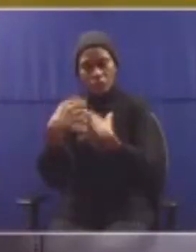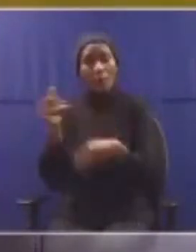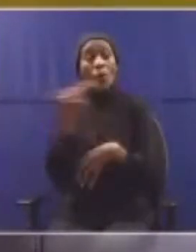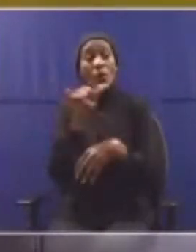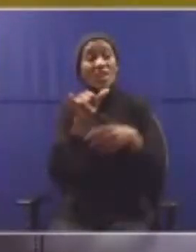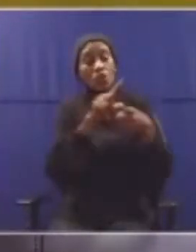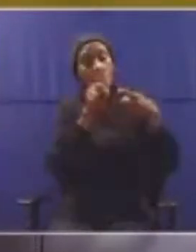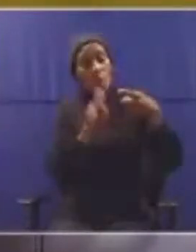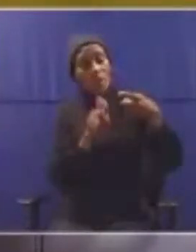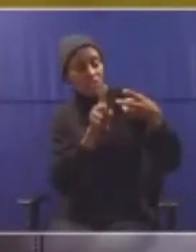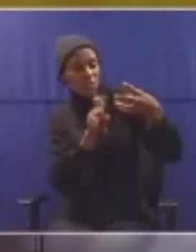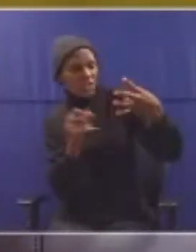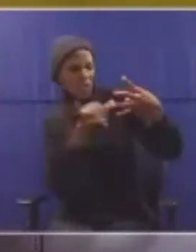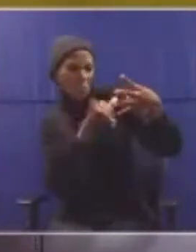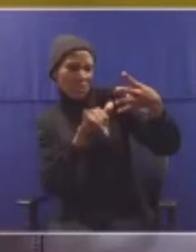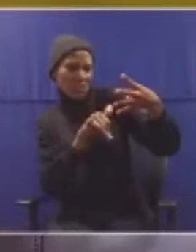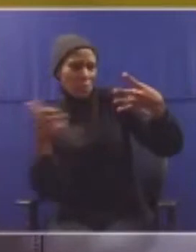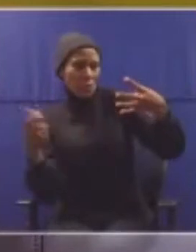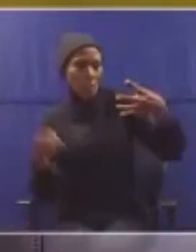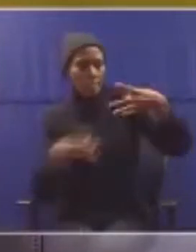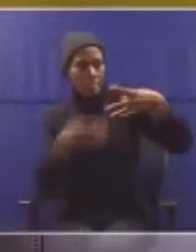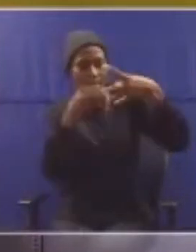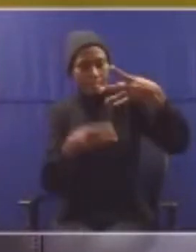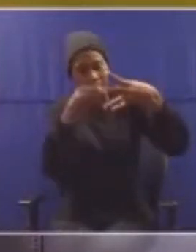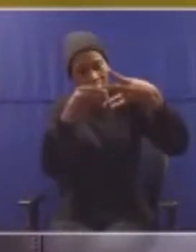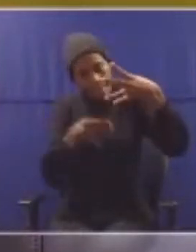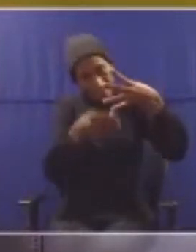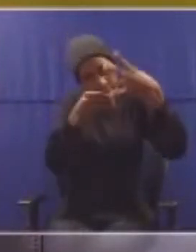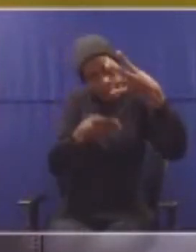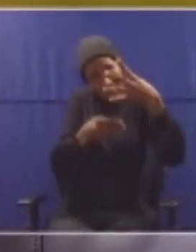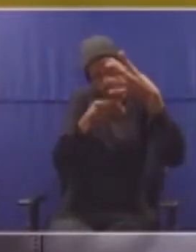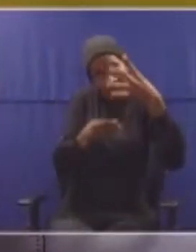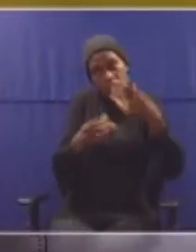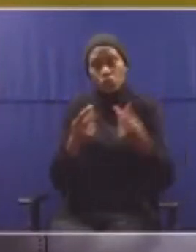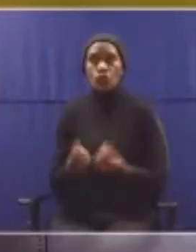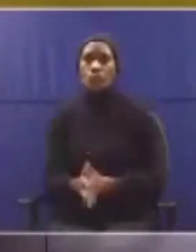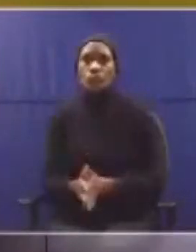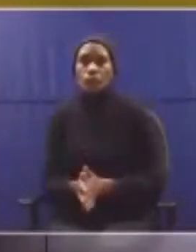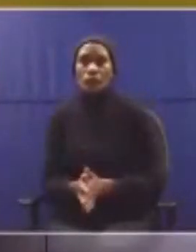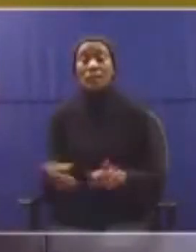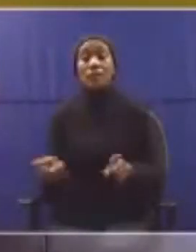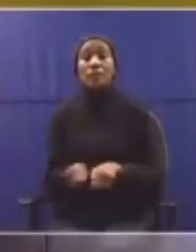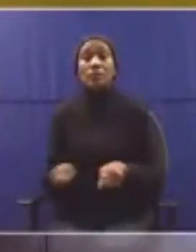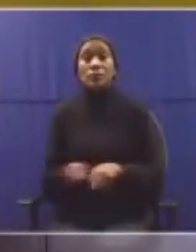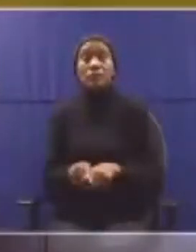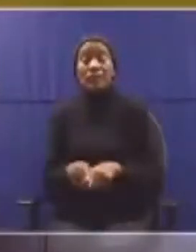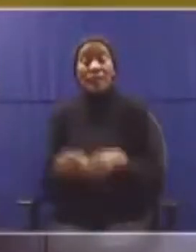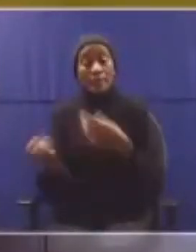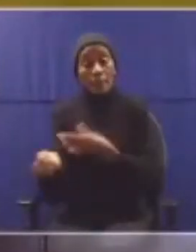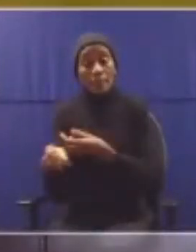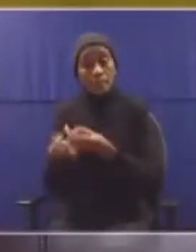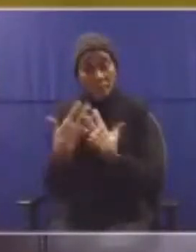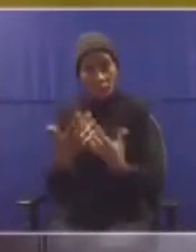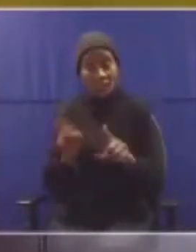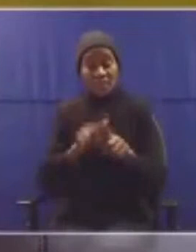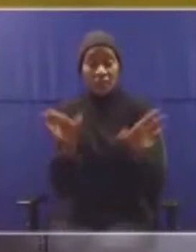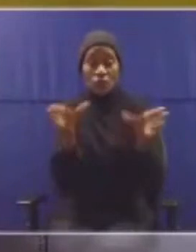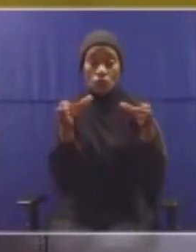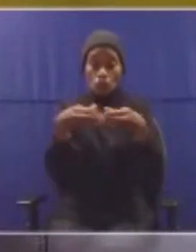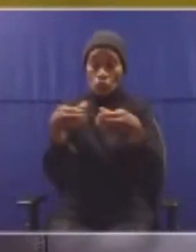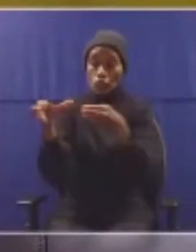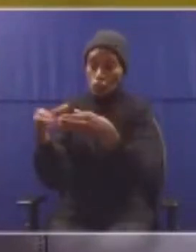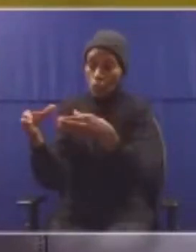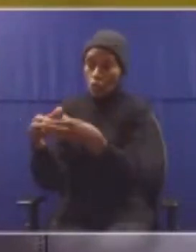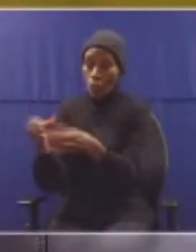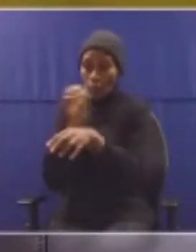their members wish to pose a supplementary question. Adequate notice was given to parties for this